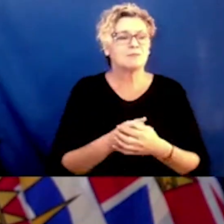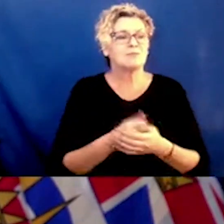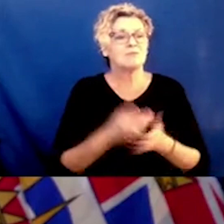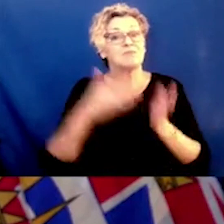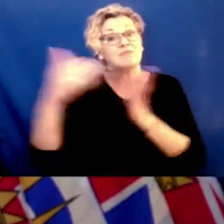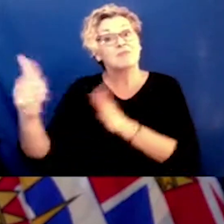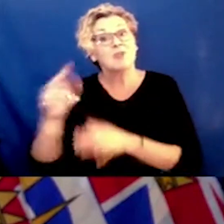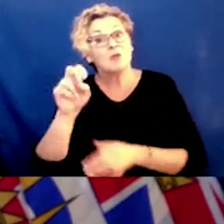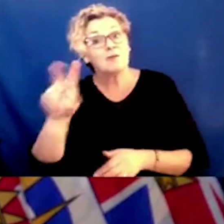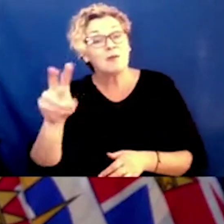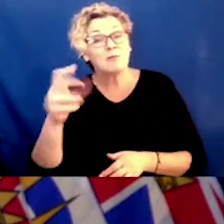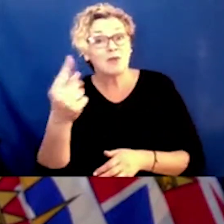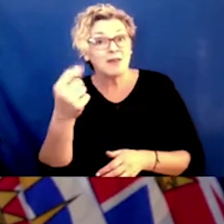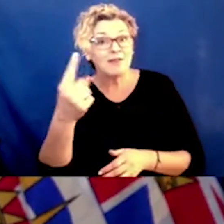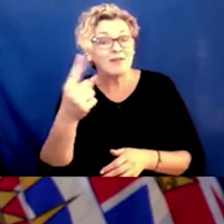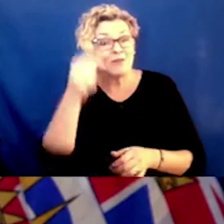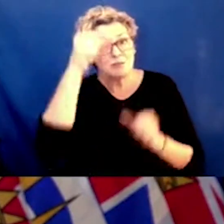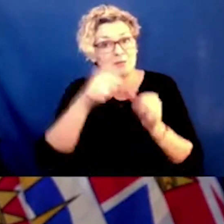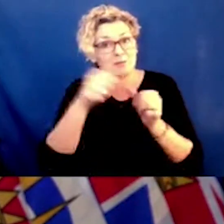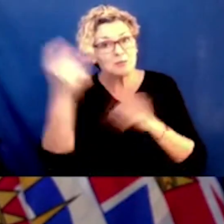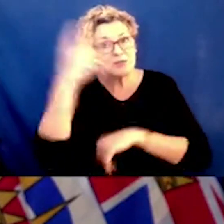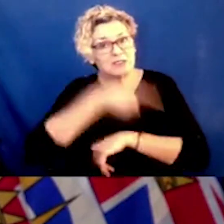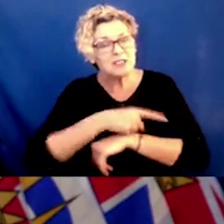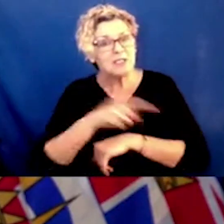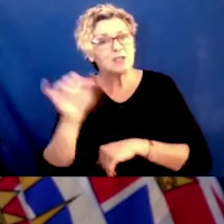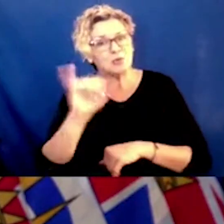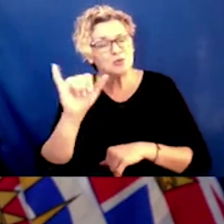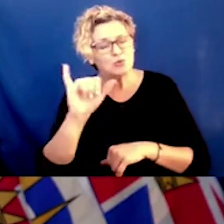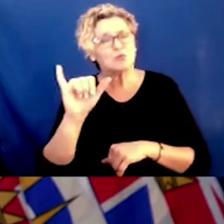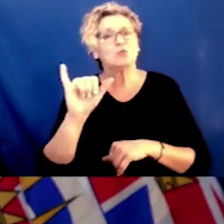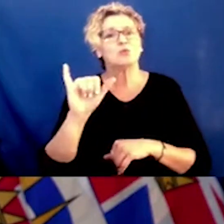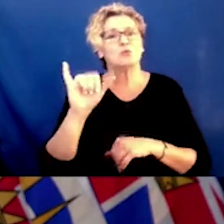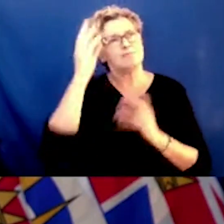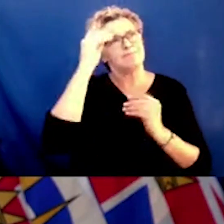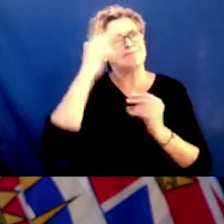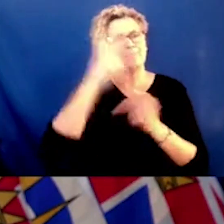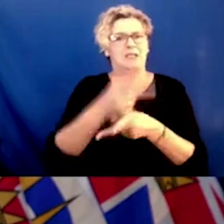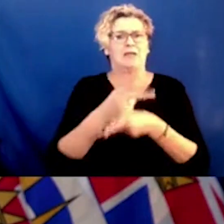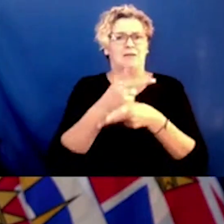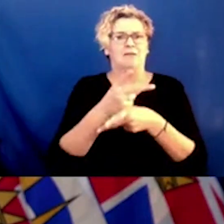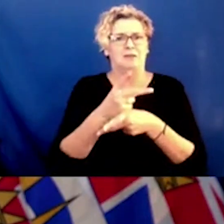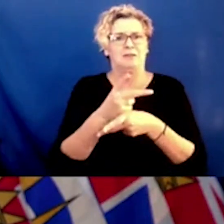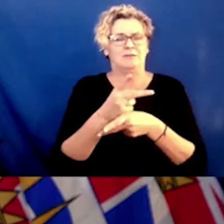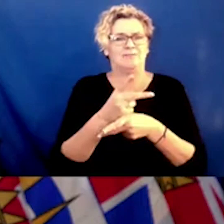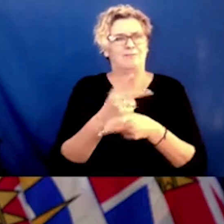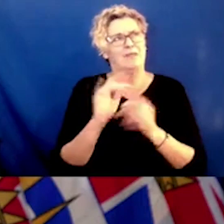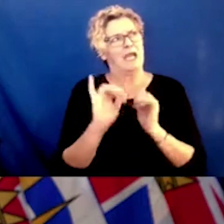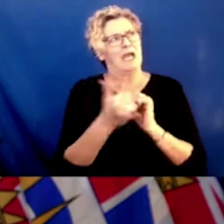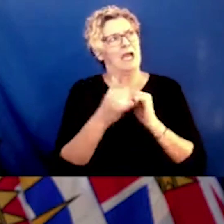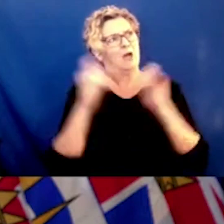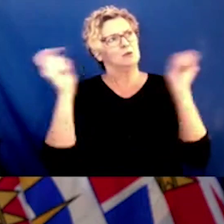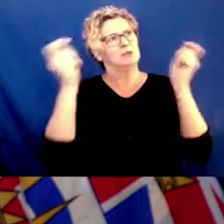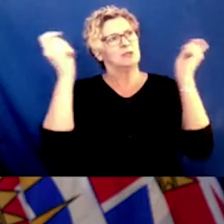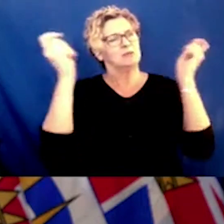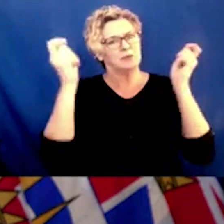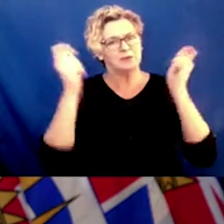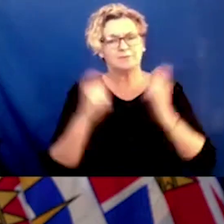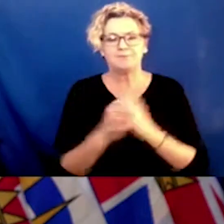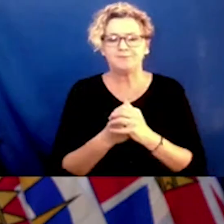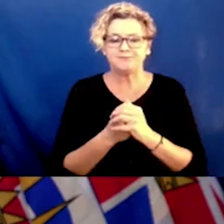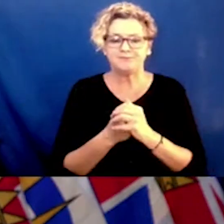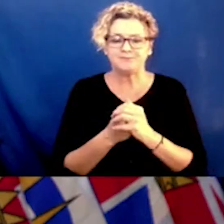upcoming activities, including Halloween, and there's some guidance on Halloween, on how we can have other important ceremonies